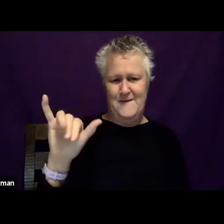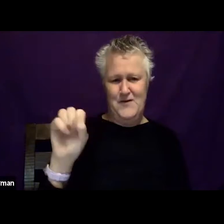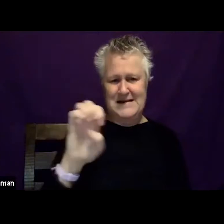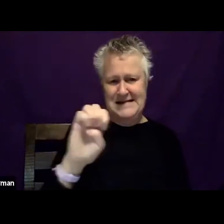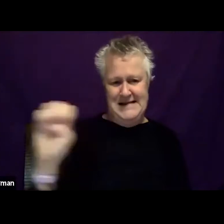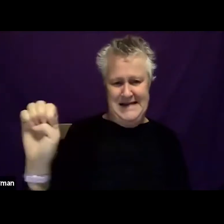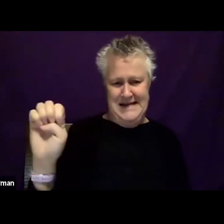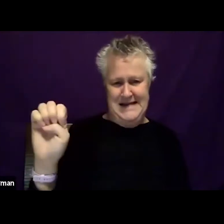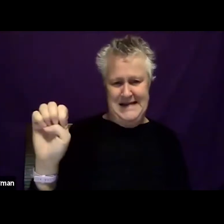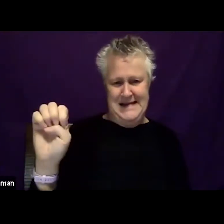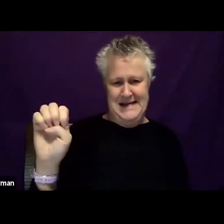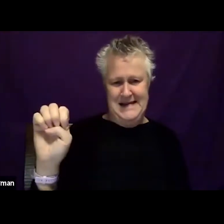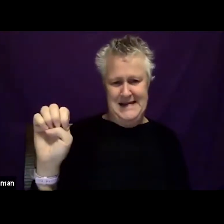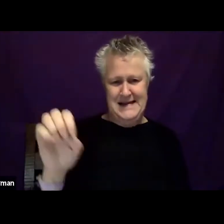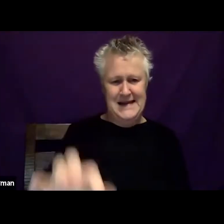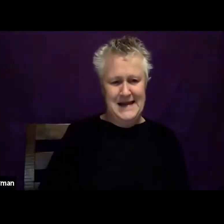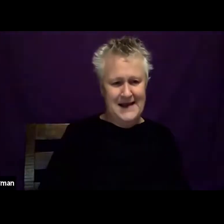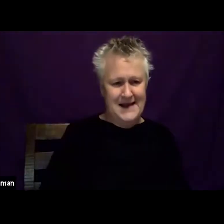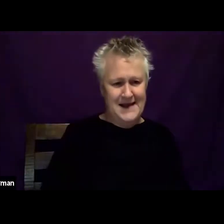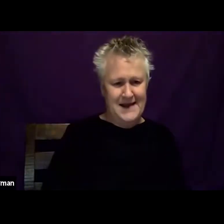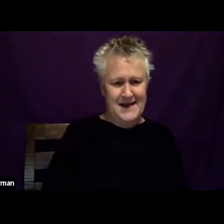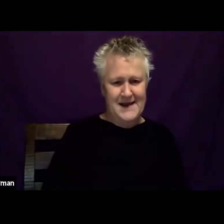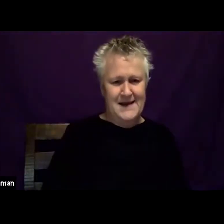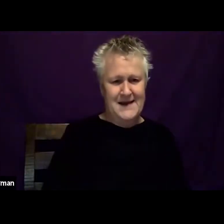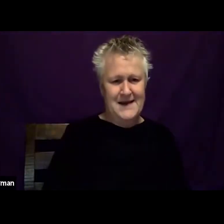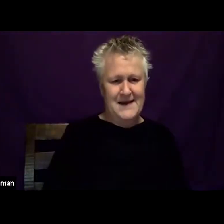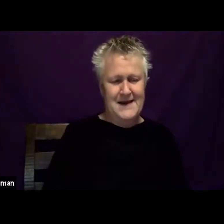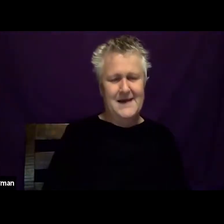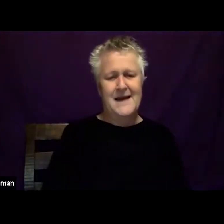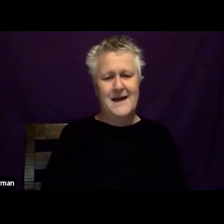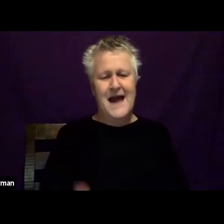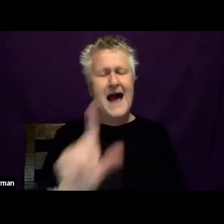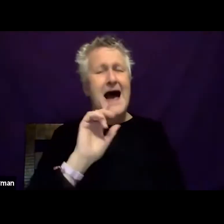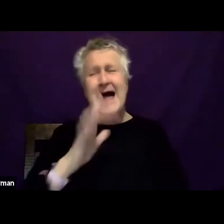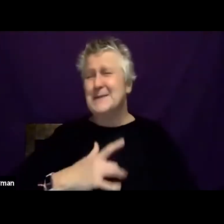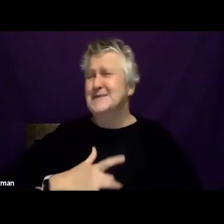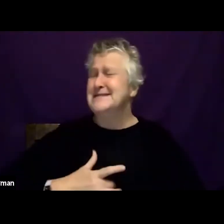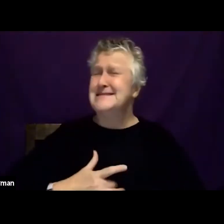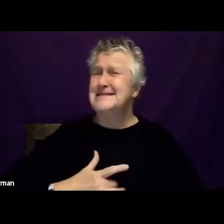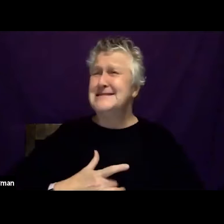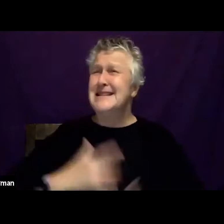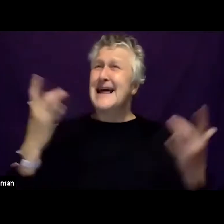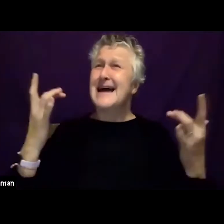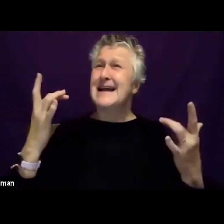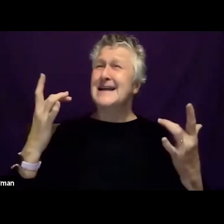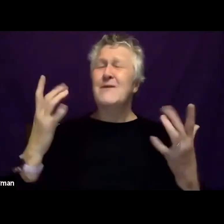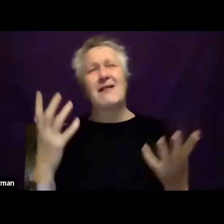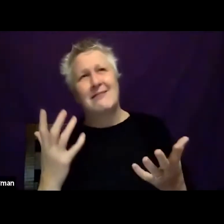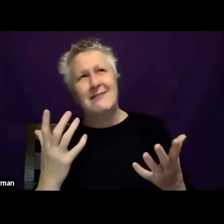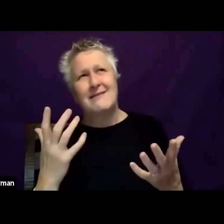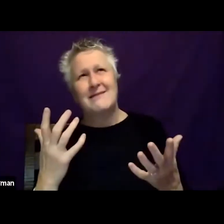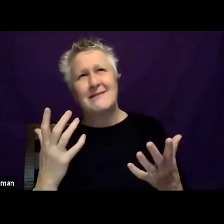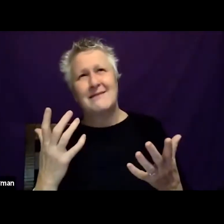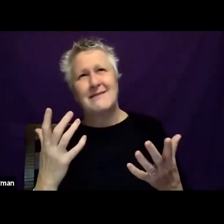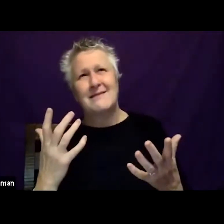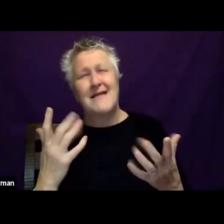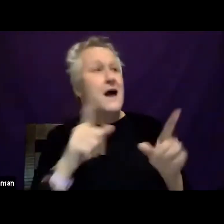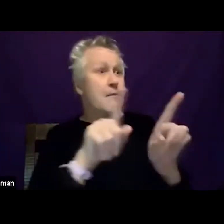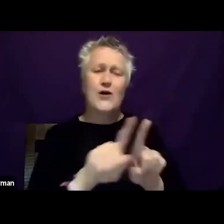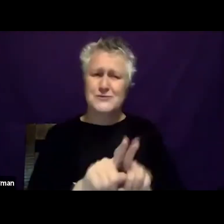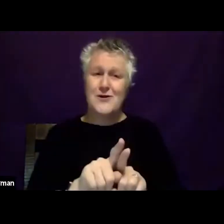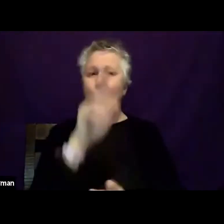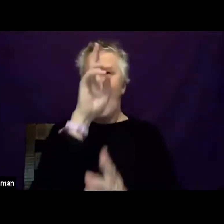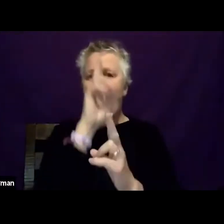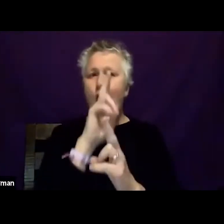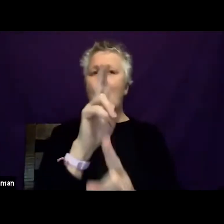really delighted. It seems not. I am delighted, but we're also honored, as Spring said, that